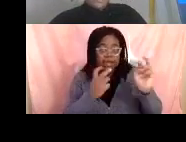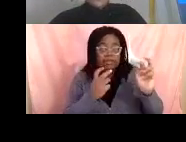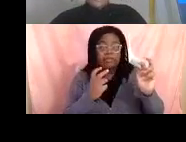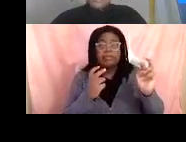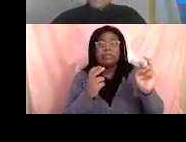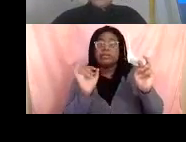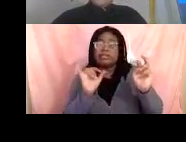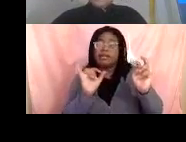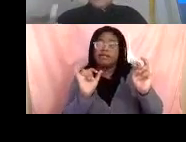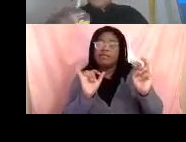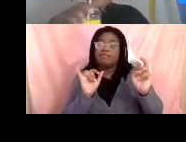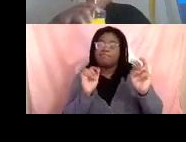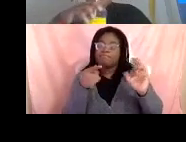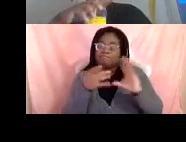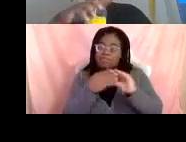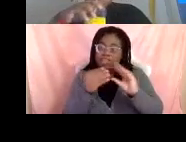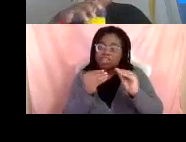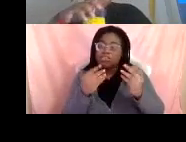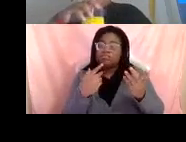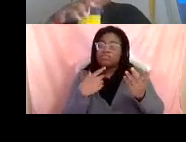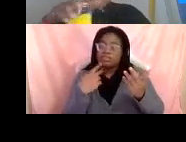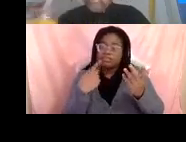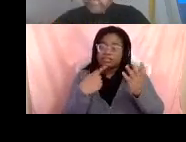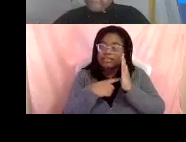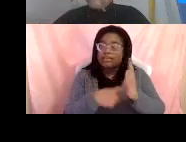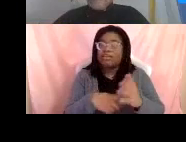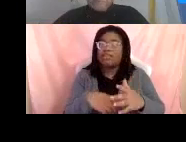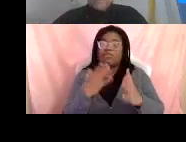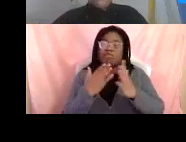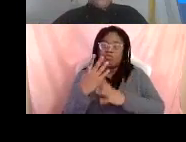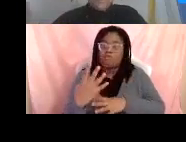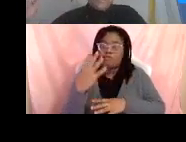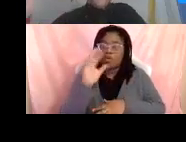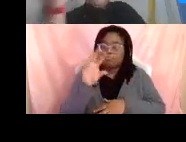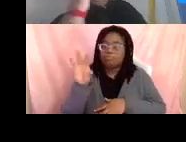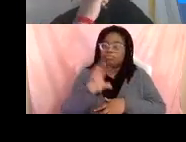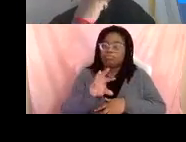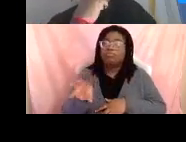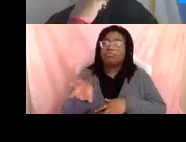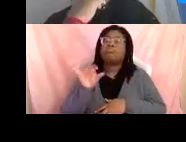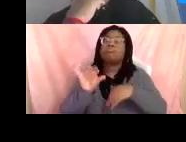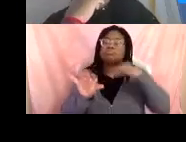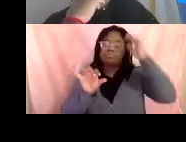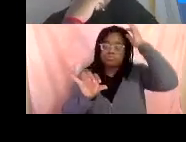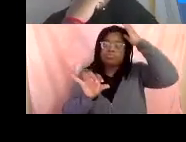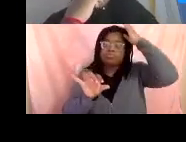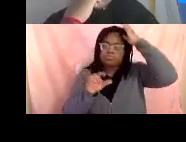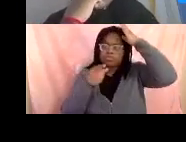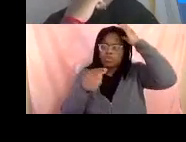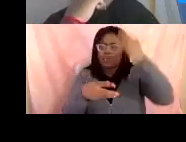the overall Yeah, messages that are being seen throughout the 4 quadrants. You can add your